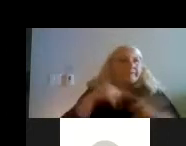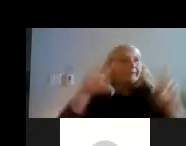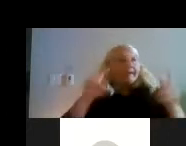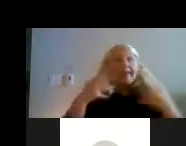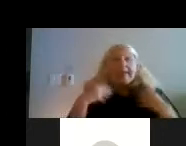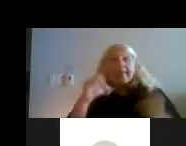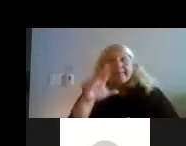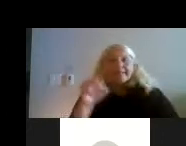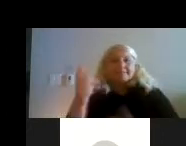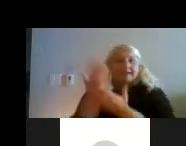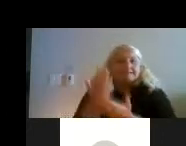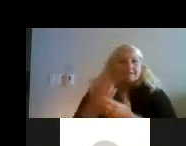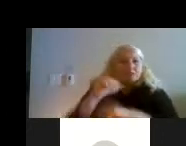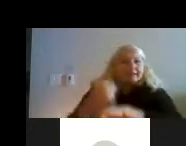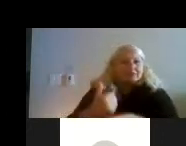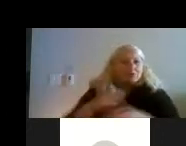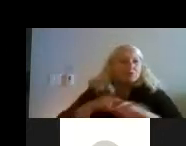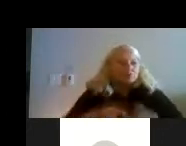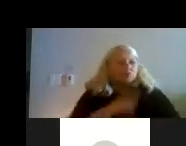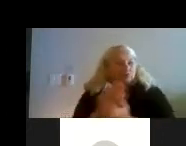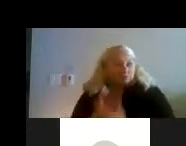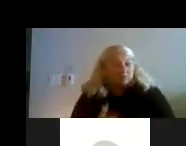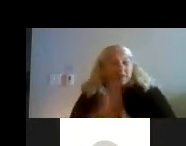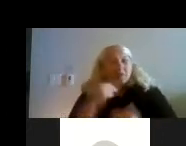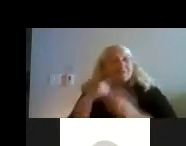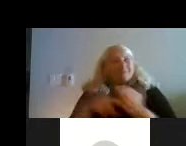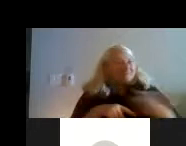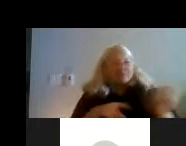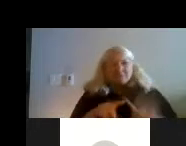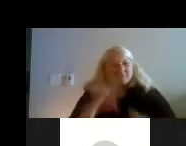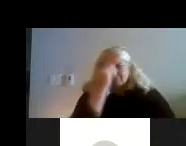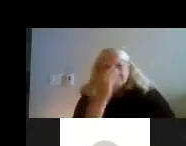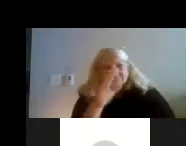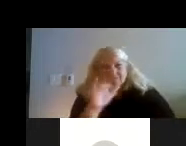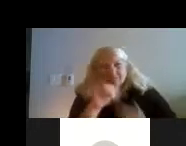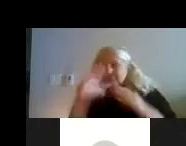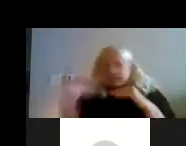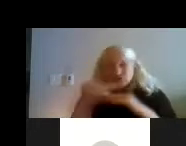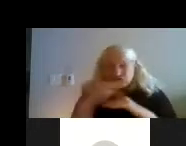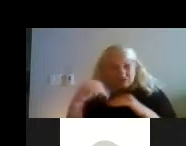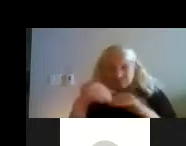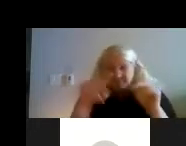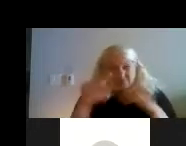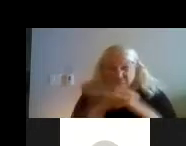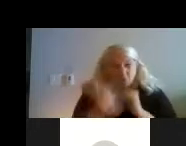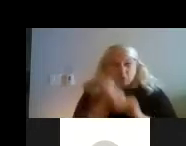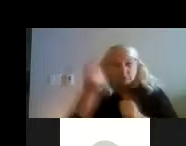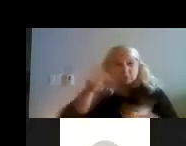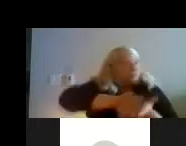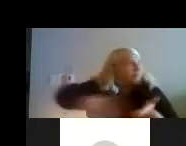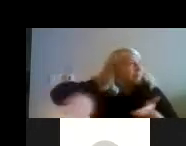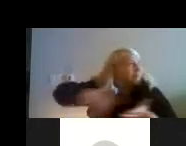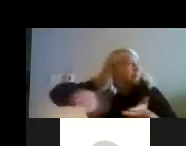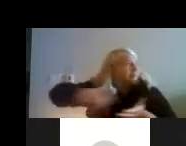decision-making from the body of evidence. And yet Indigenous people have been largely marginalized from that